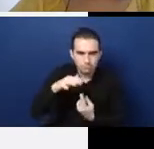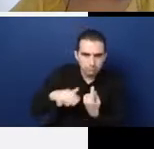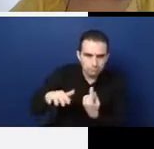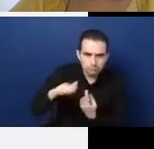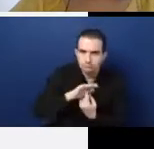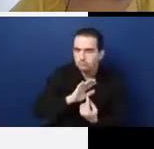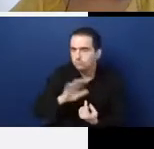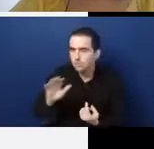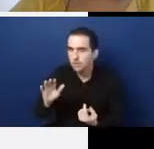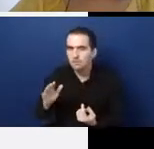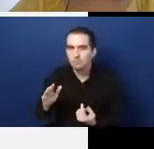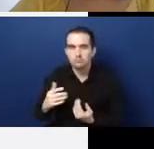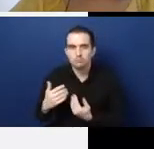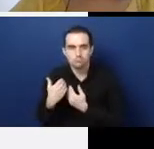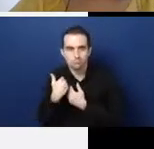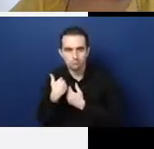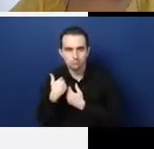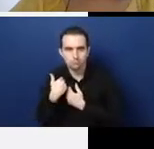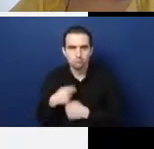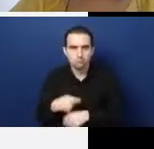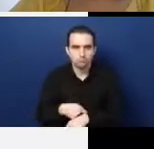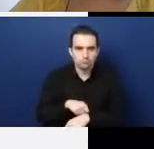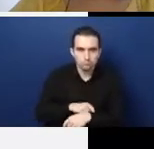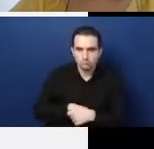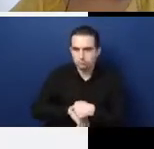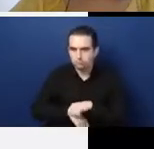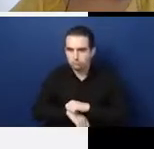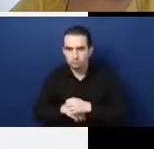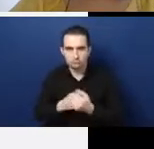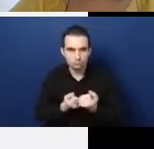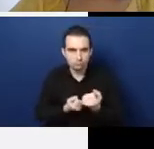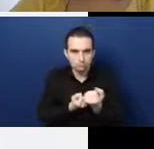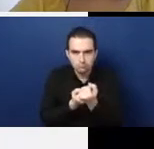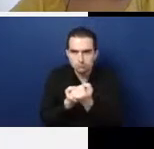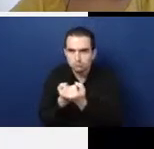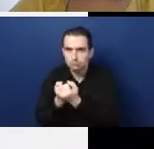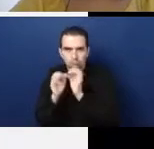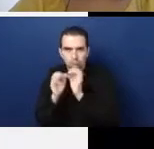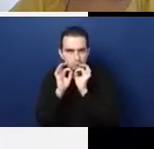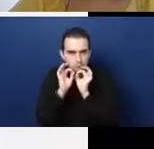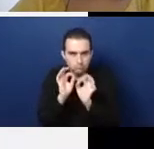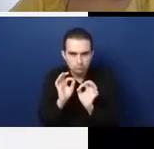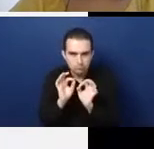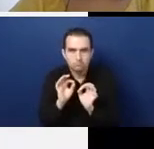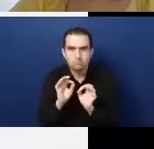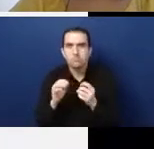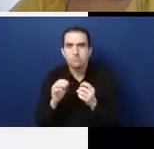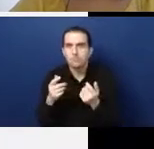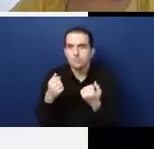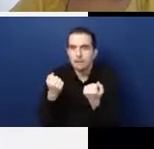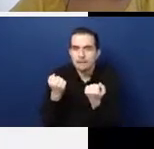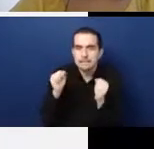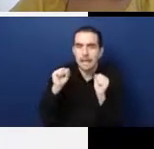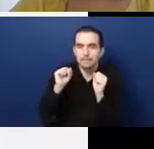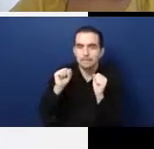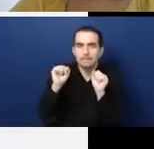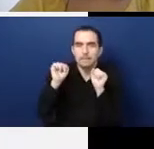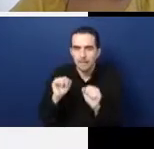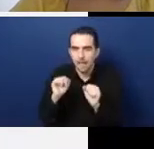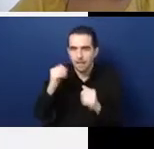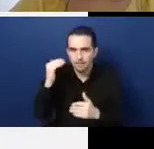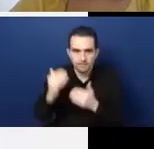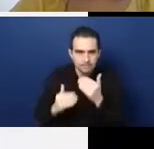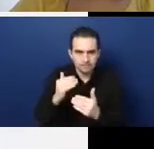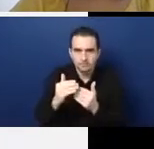To include persons with disabilities, we consult regularly with organizations of persons with disabilities and include them in